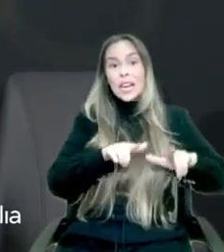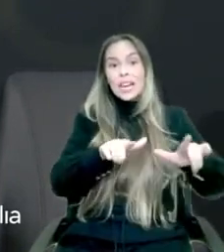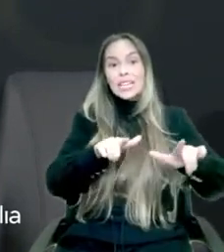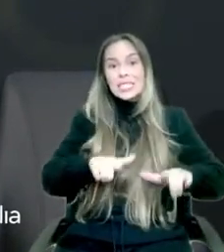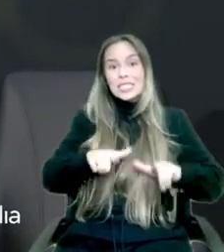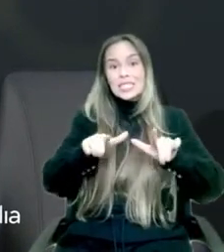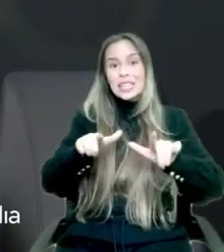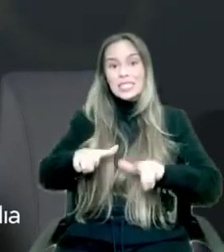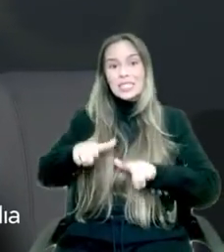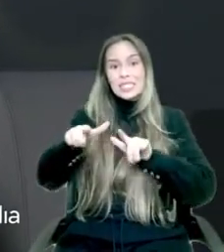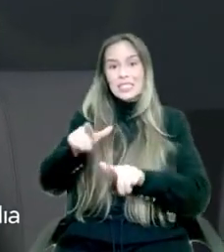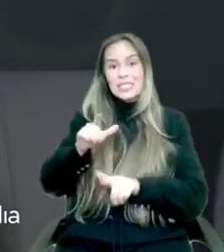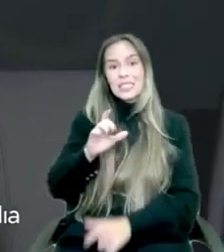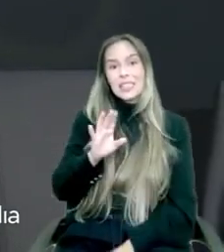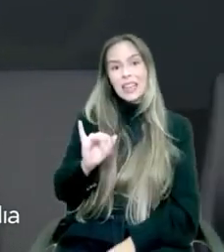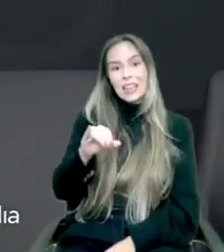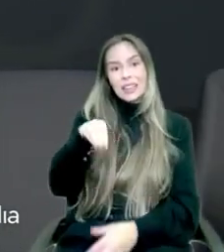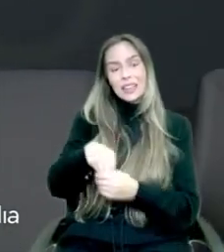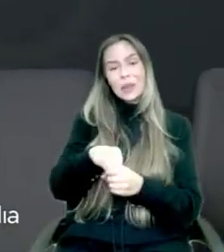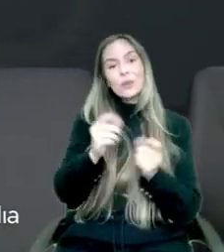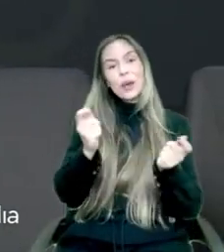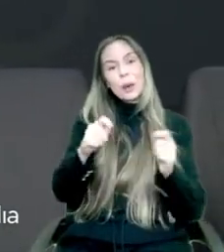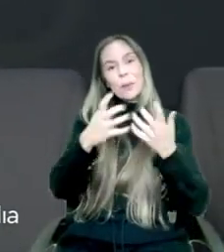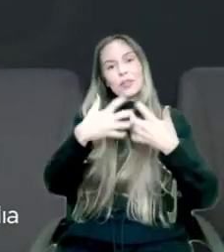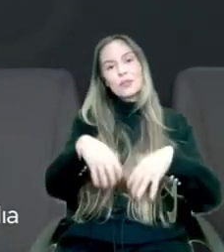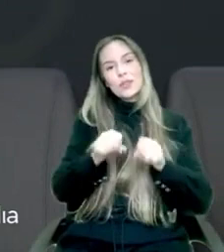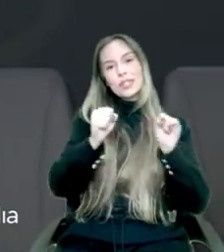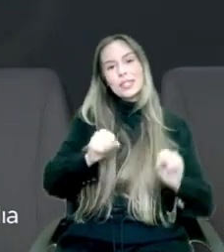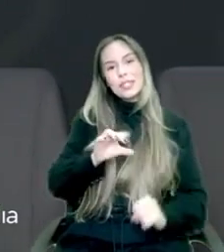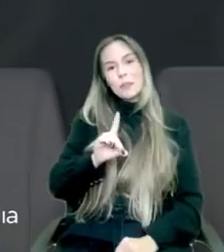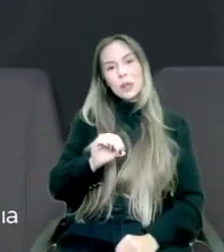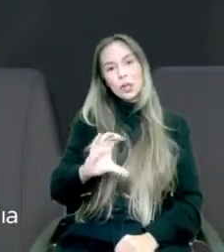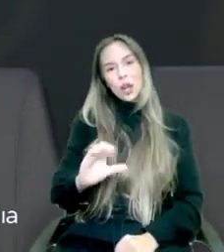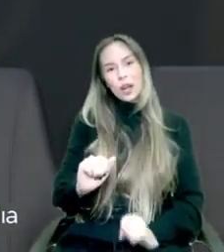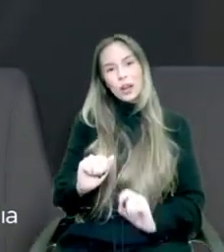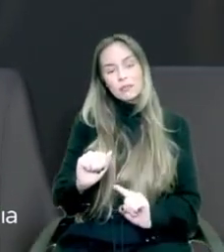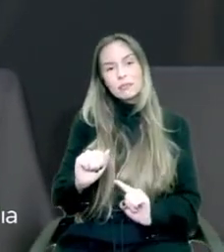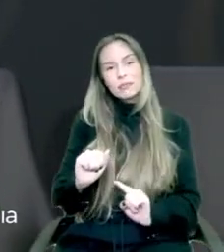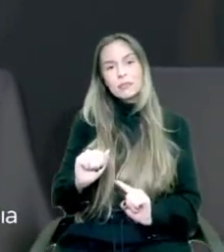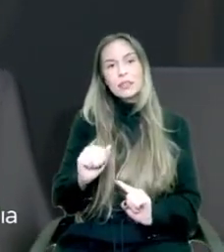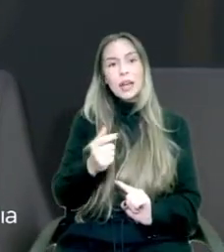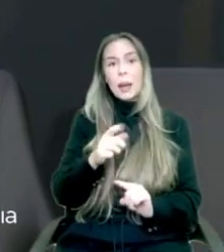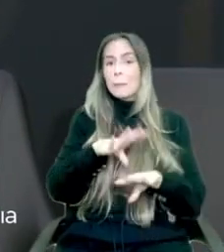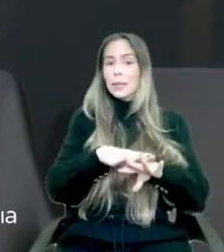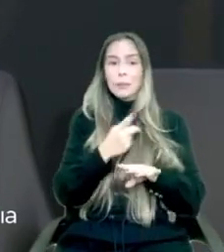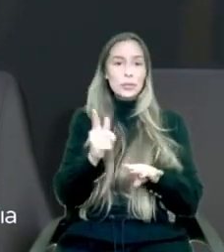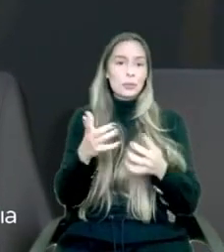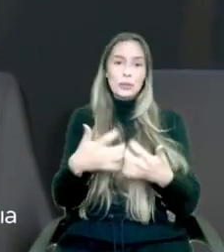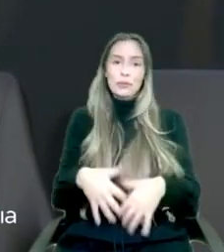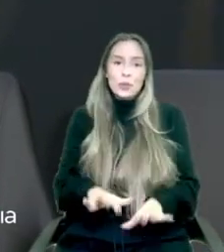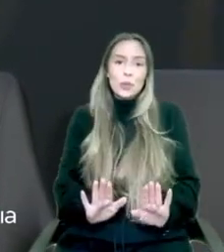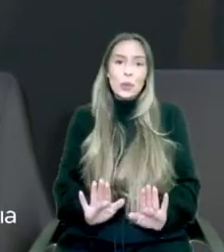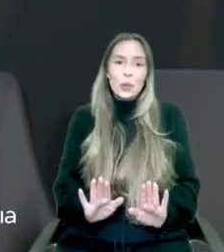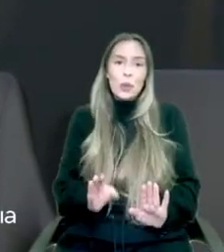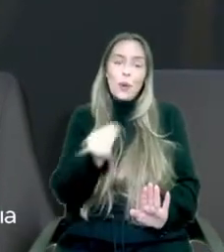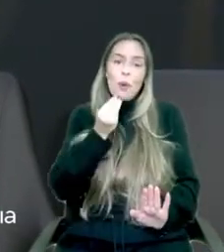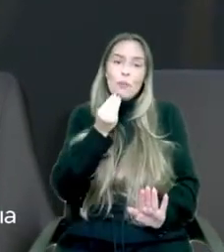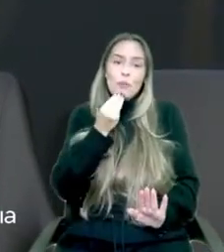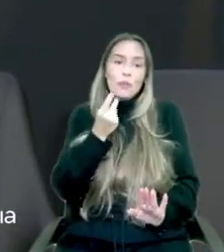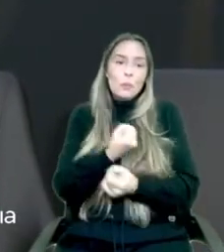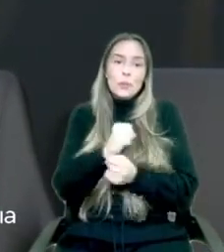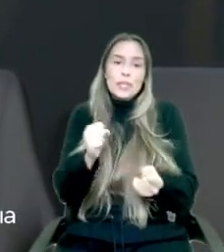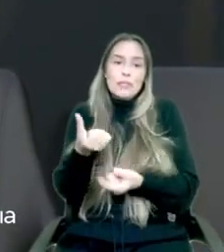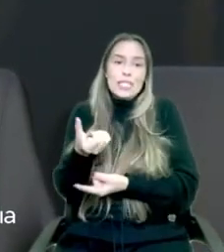out DACA. So the math didn't work. It was clearly impossible to